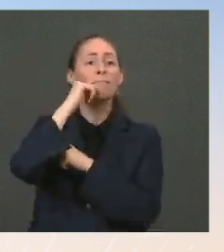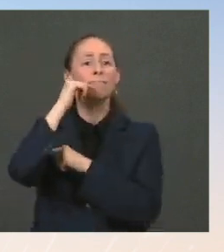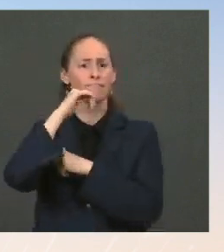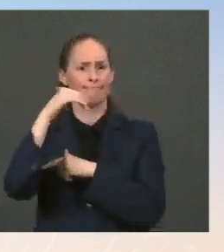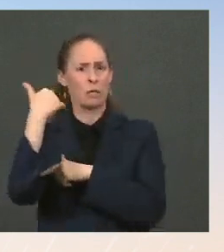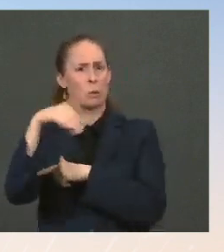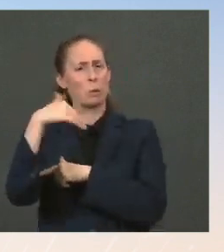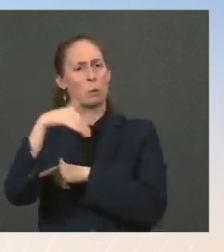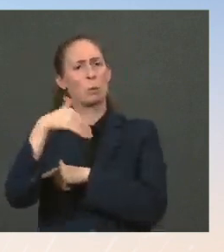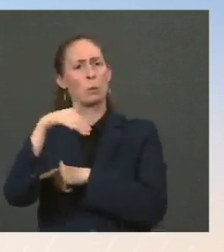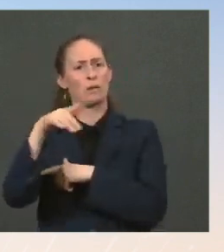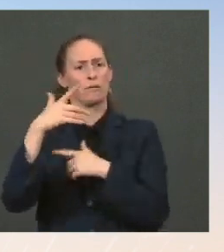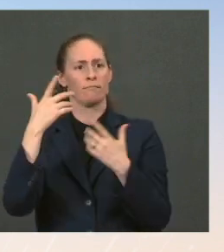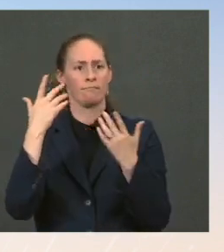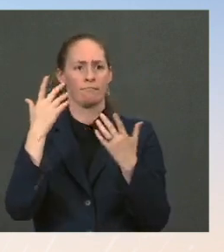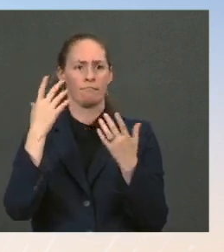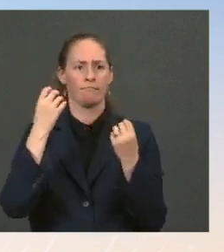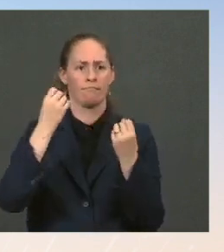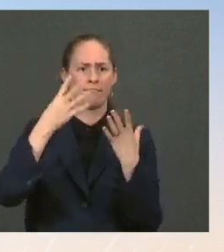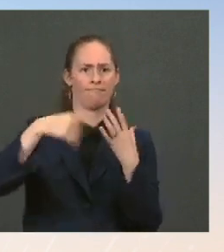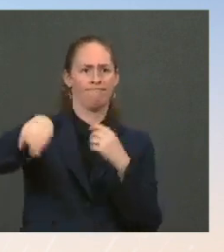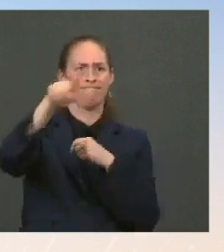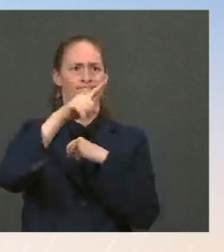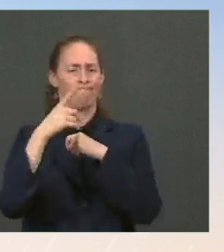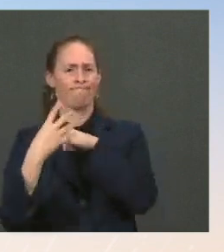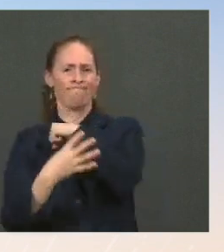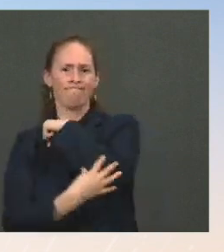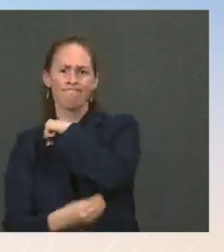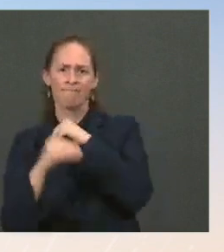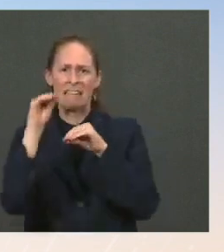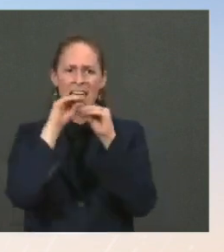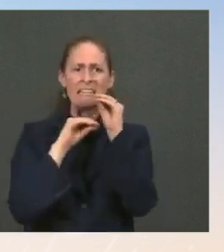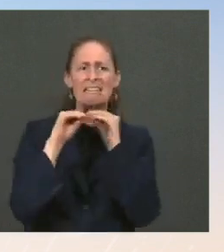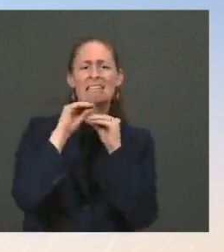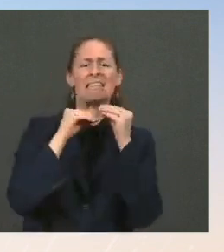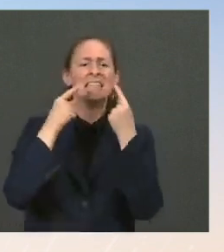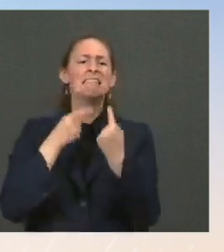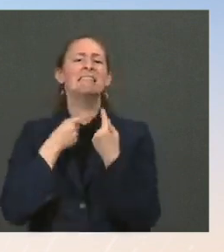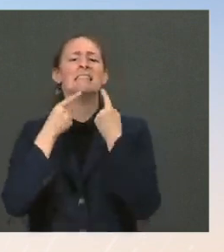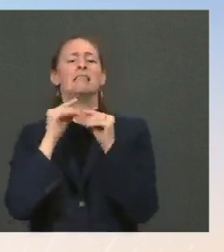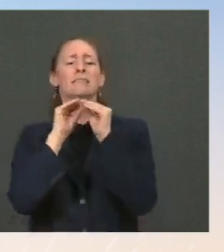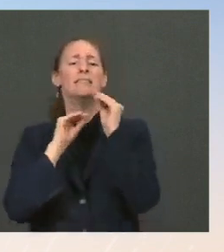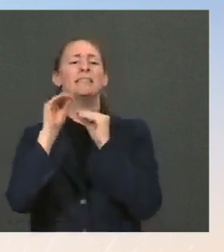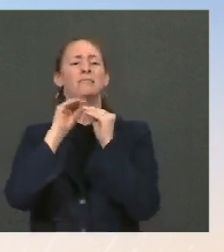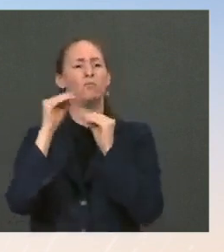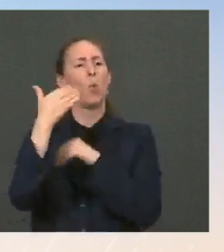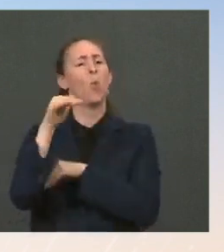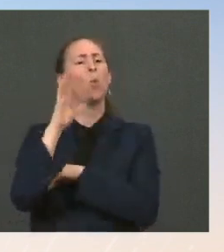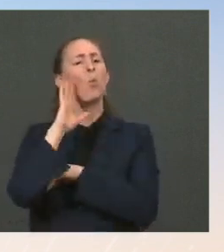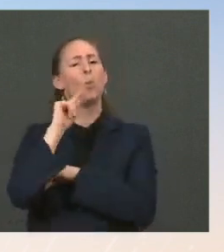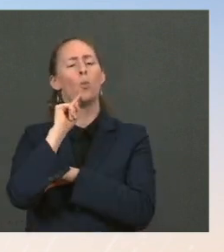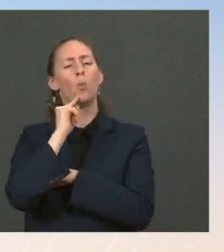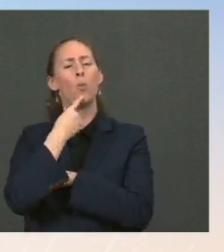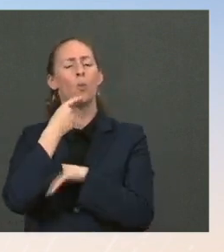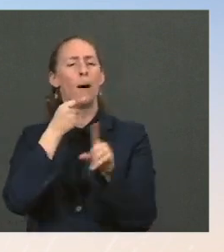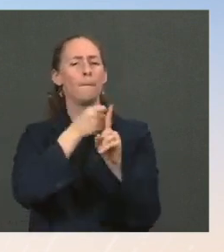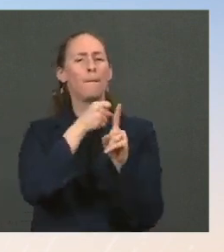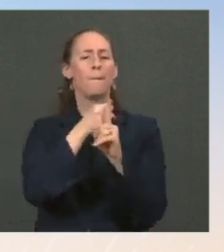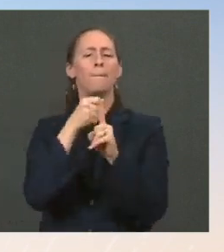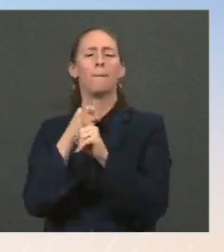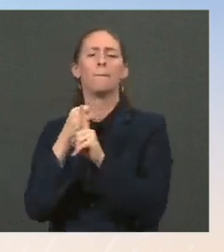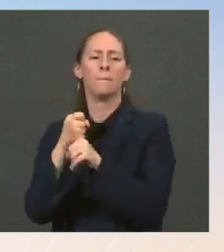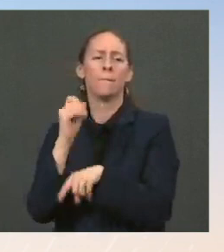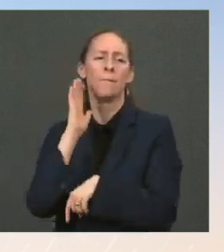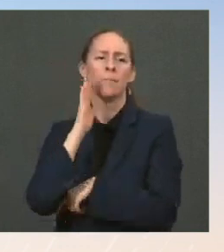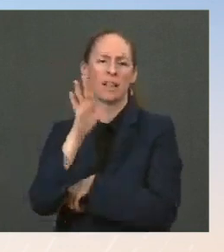or below the poverty line or above the poverty line, and we're seeing the impact on markets across the